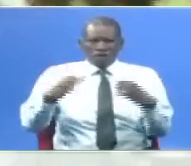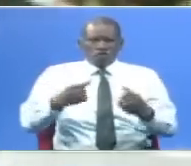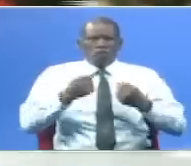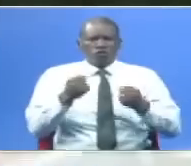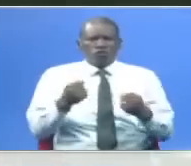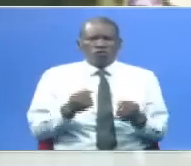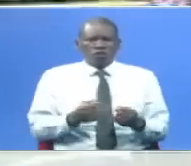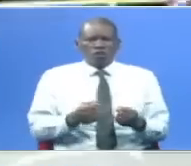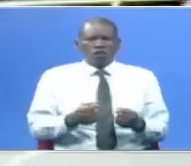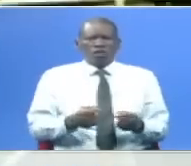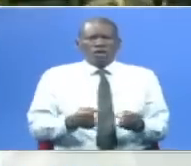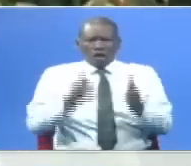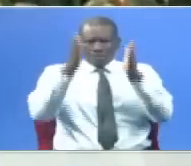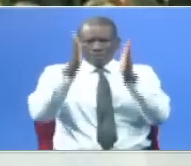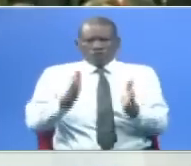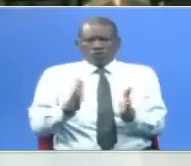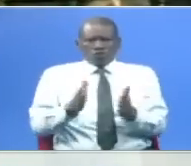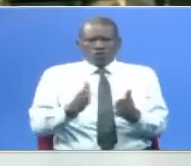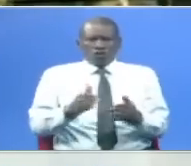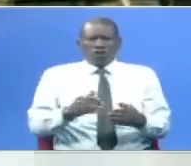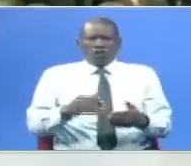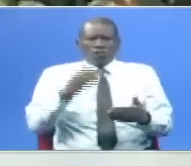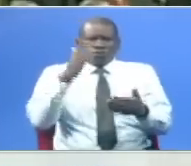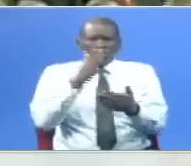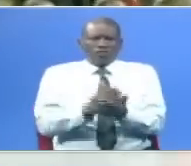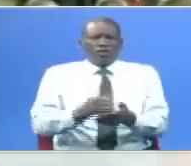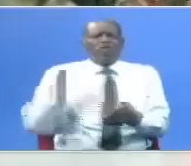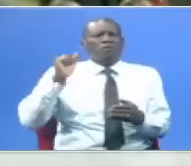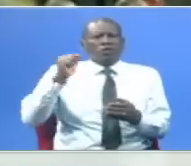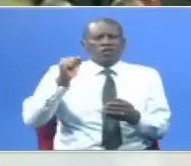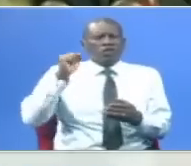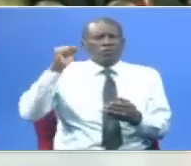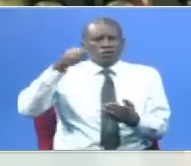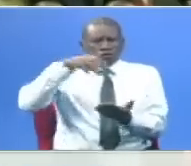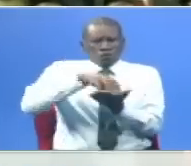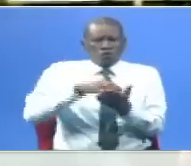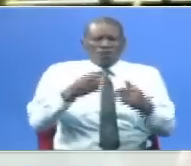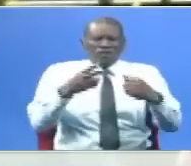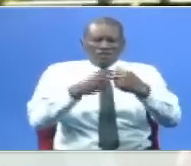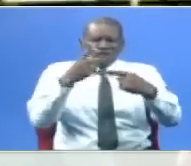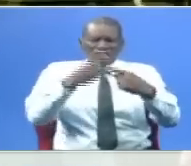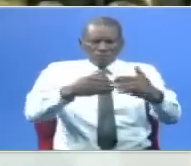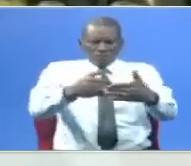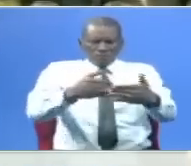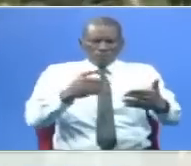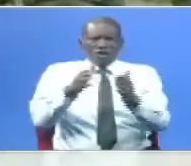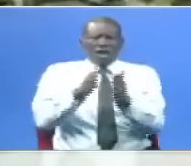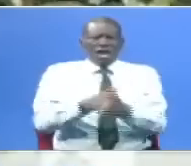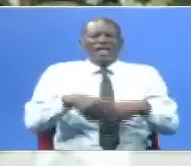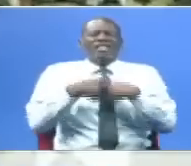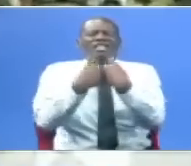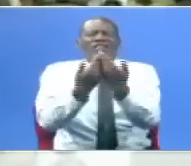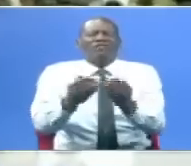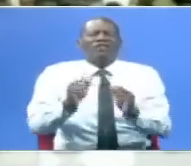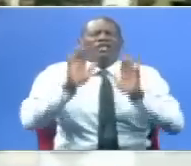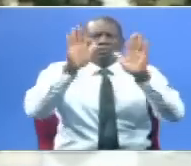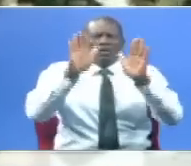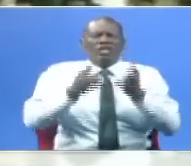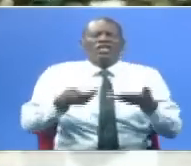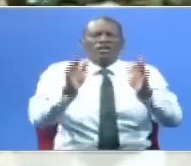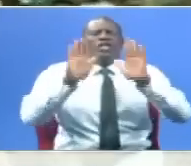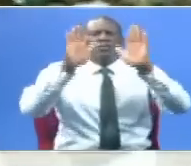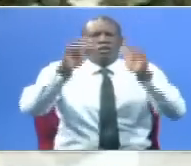A man thrust into the political world just about 7 years before and handed over to key political players,